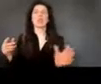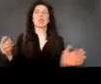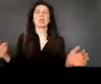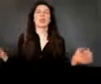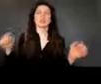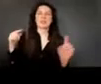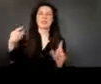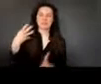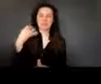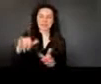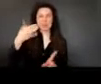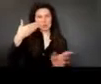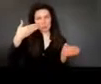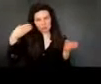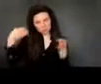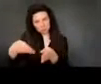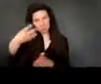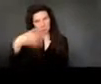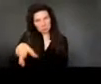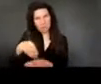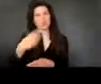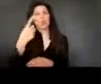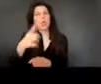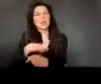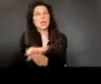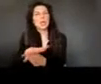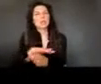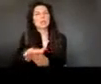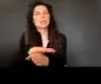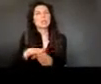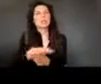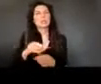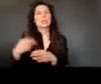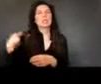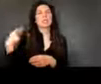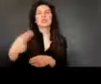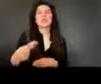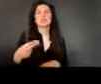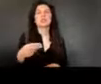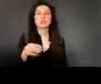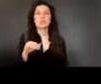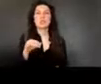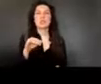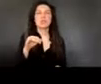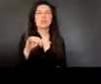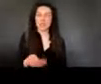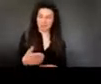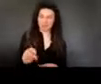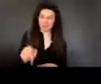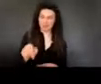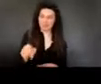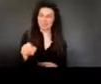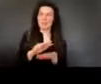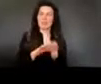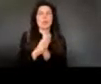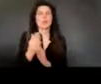spaces, these kind of overdetermined things that kind of become much more than what they actually mean